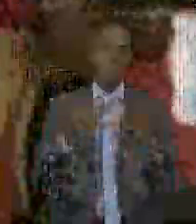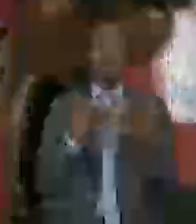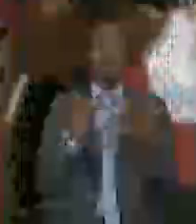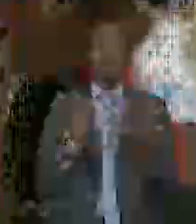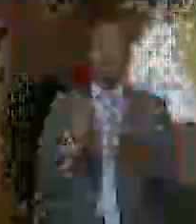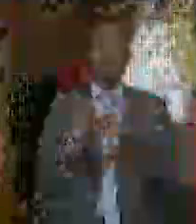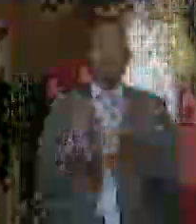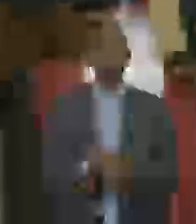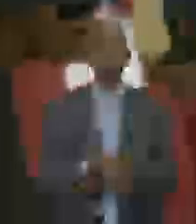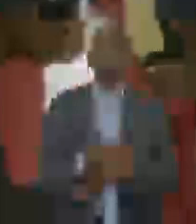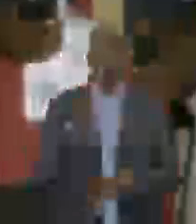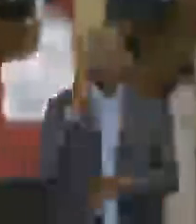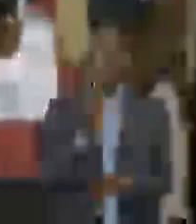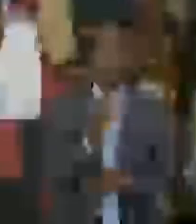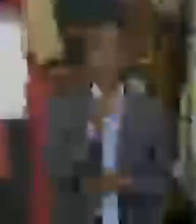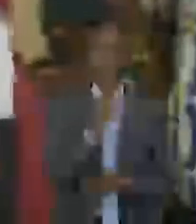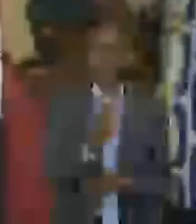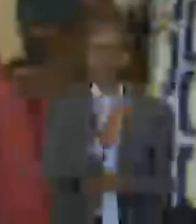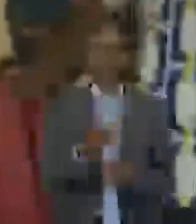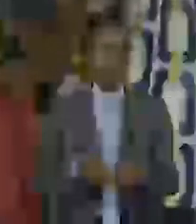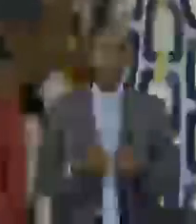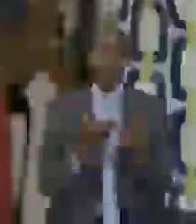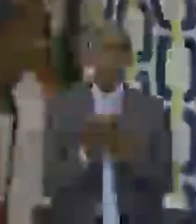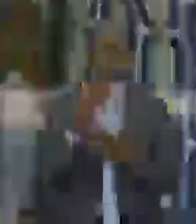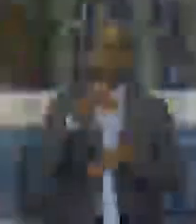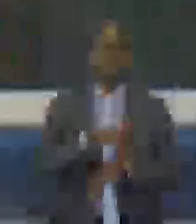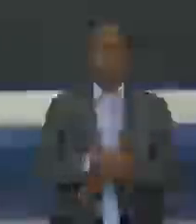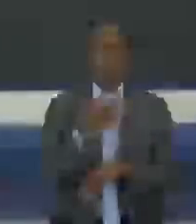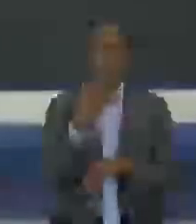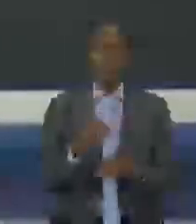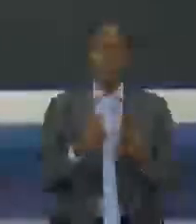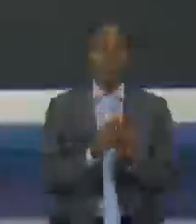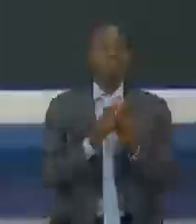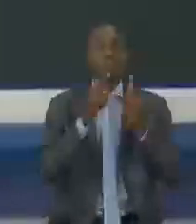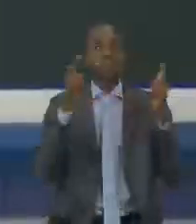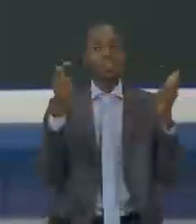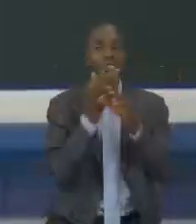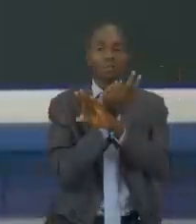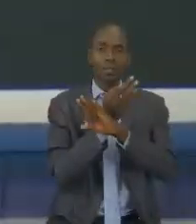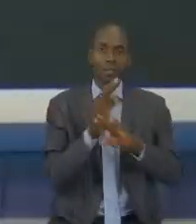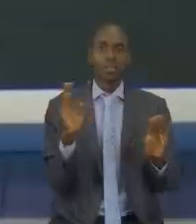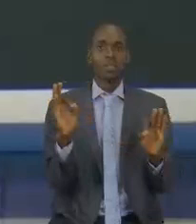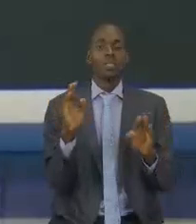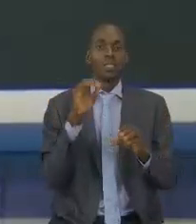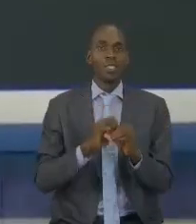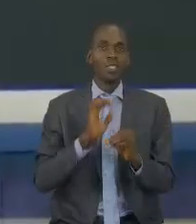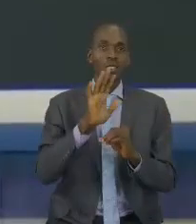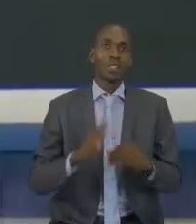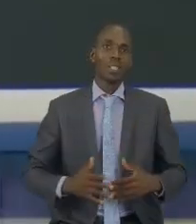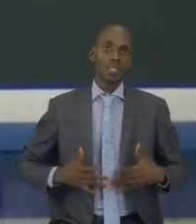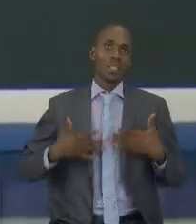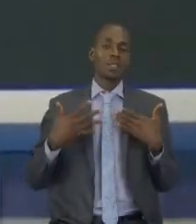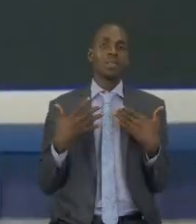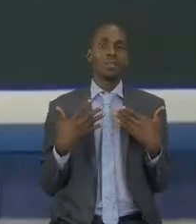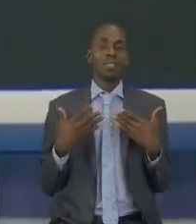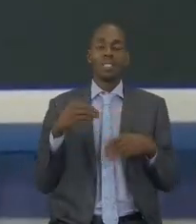tonight will be a breakthrough night of supernatural freedom in your life,